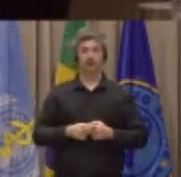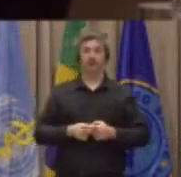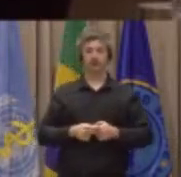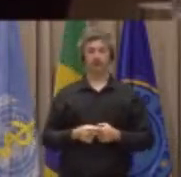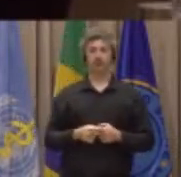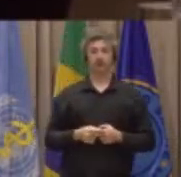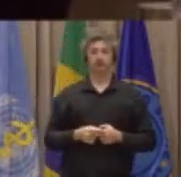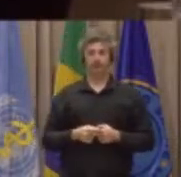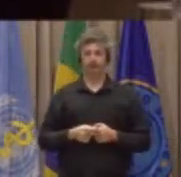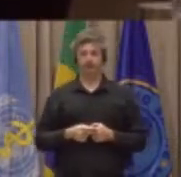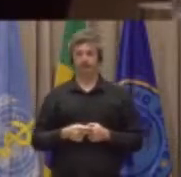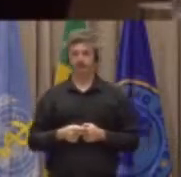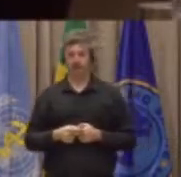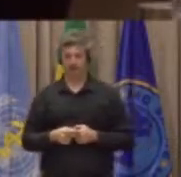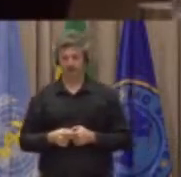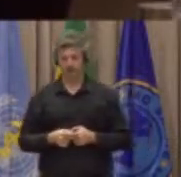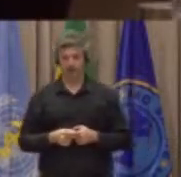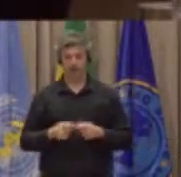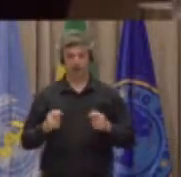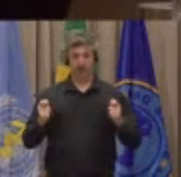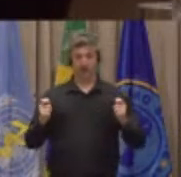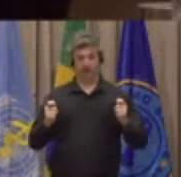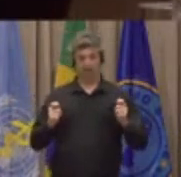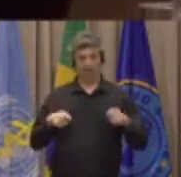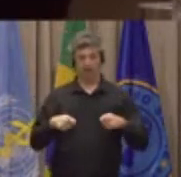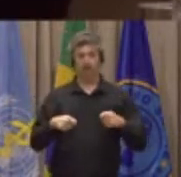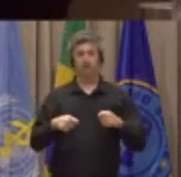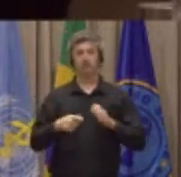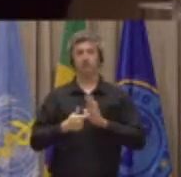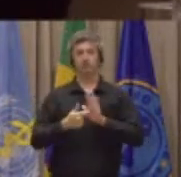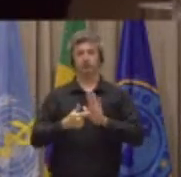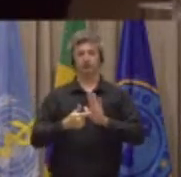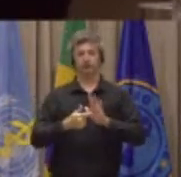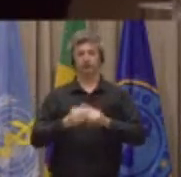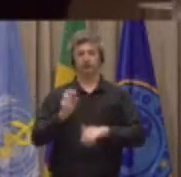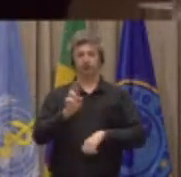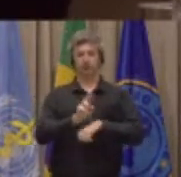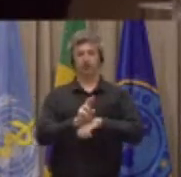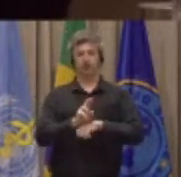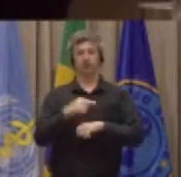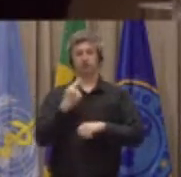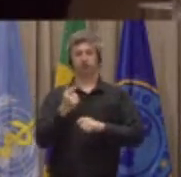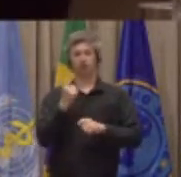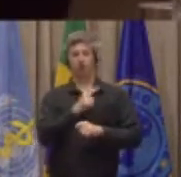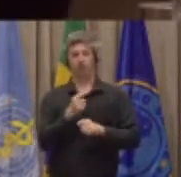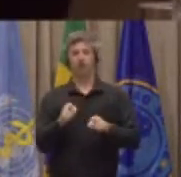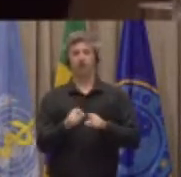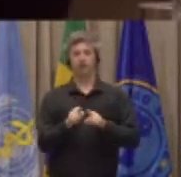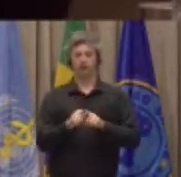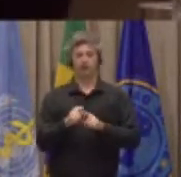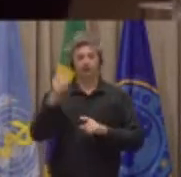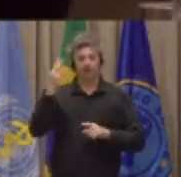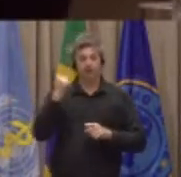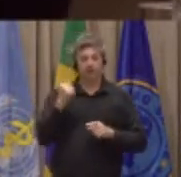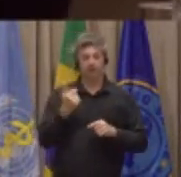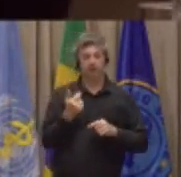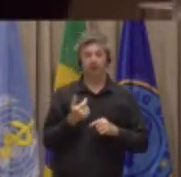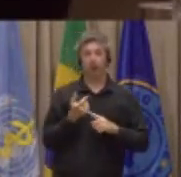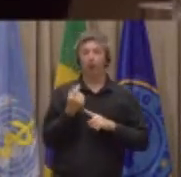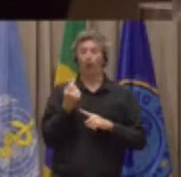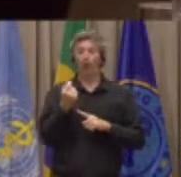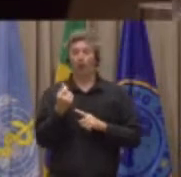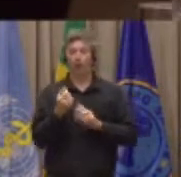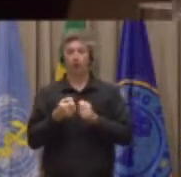disease. So from this possibility to characterize the incomes, we can look